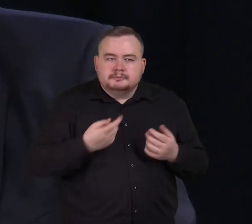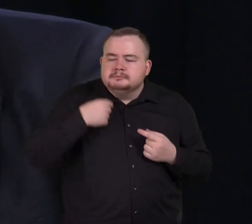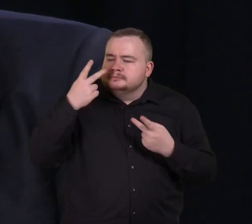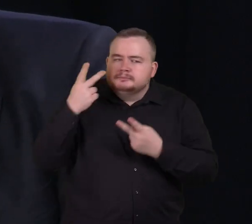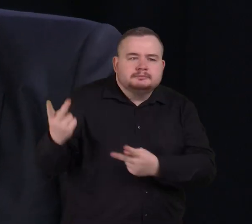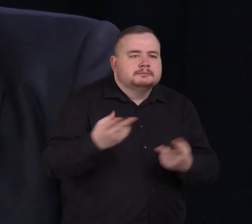do,